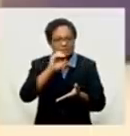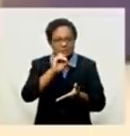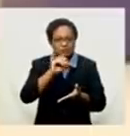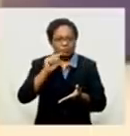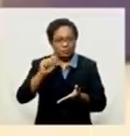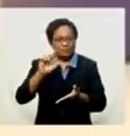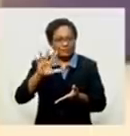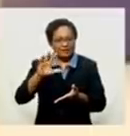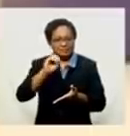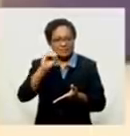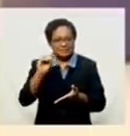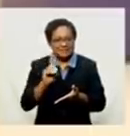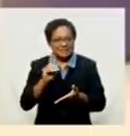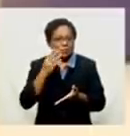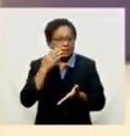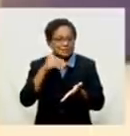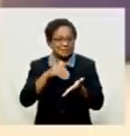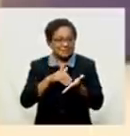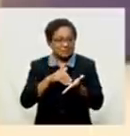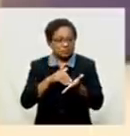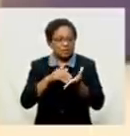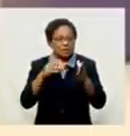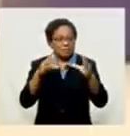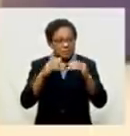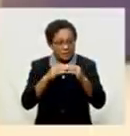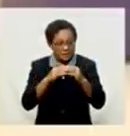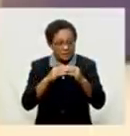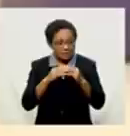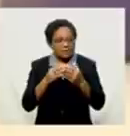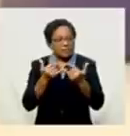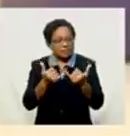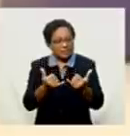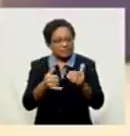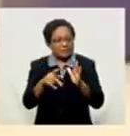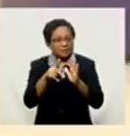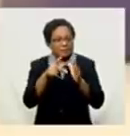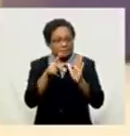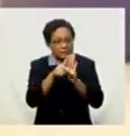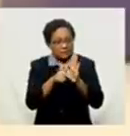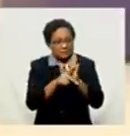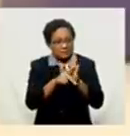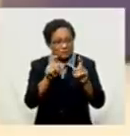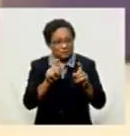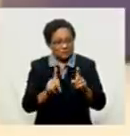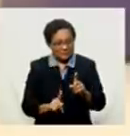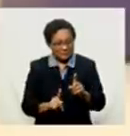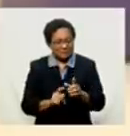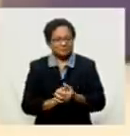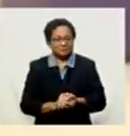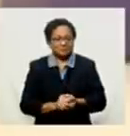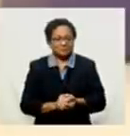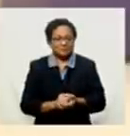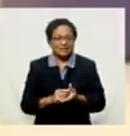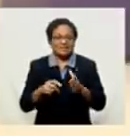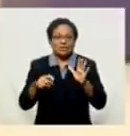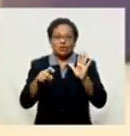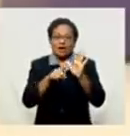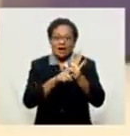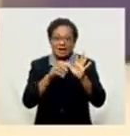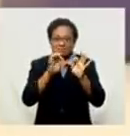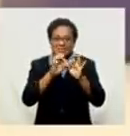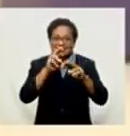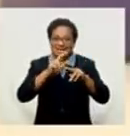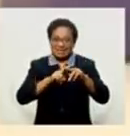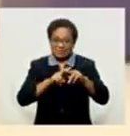central bank left its accommodative monetary policy settings in place today, as expected. The Reserve Bank of New Zealand said